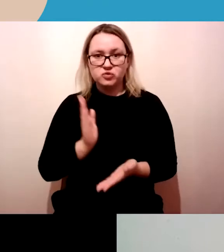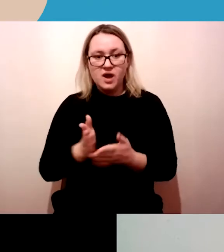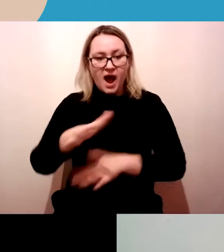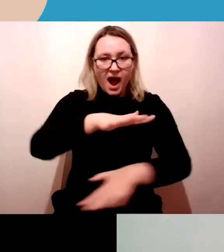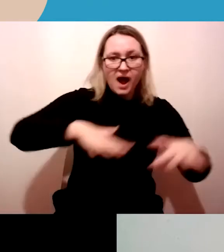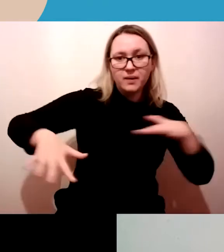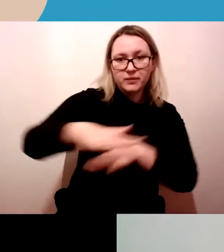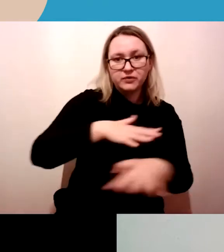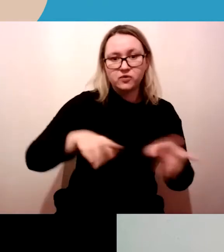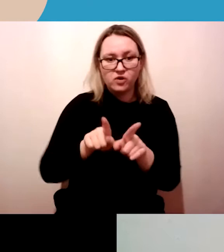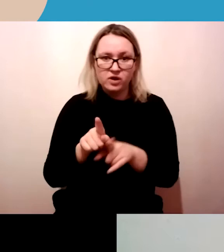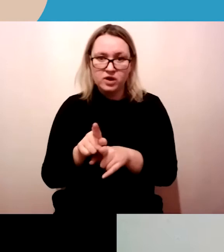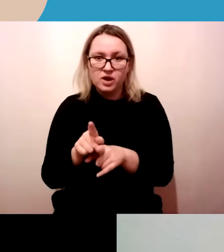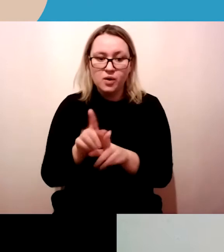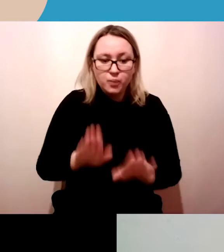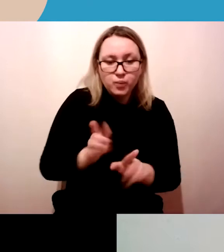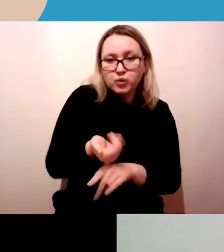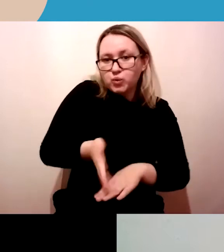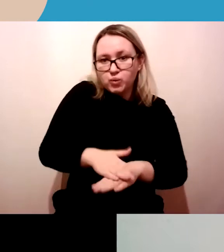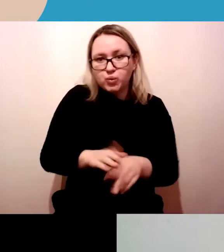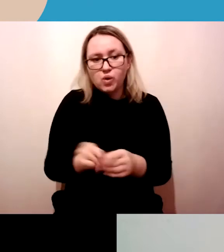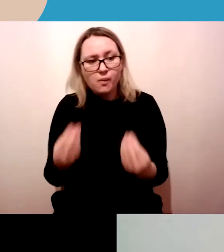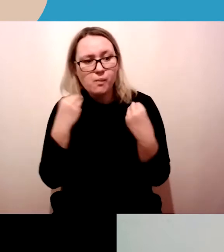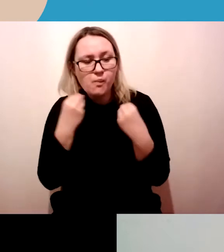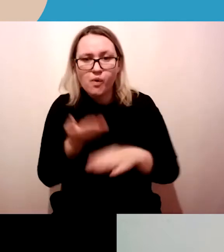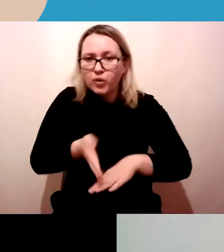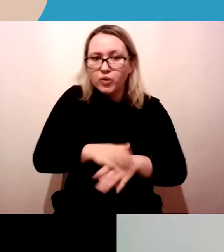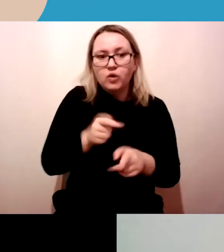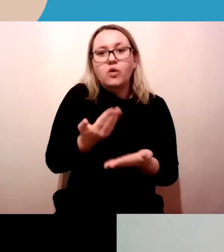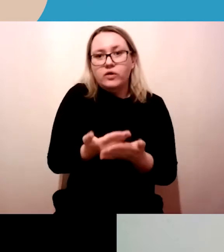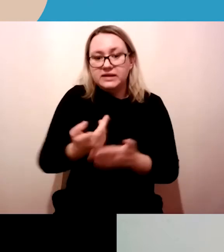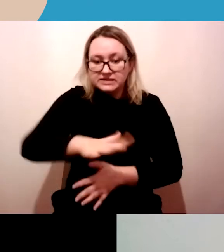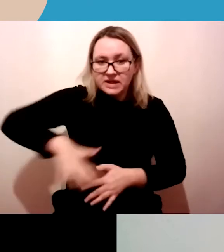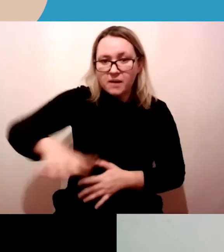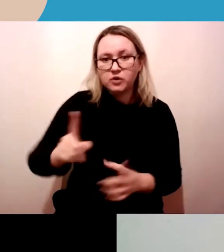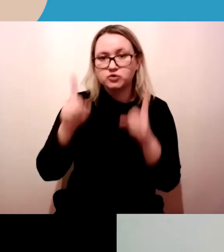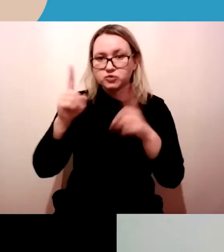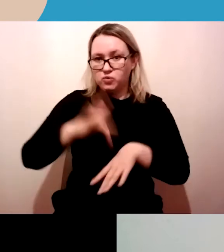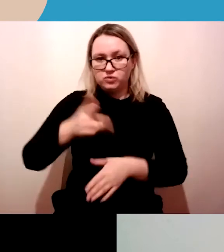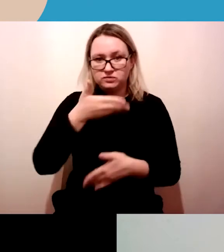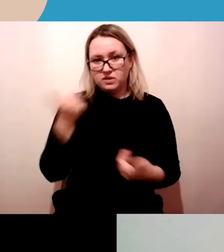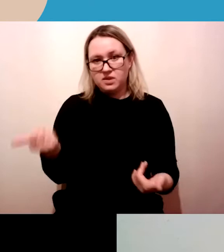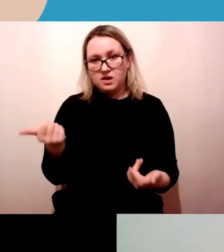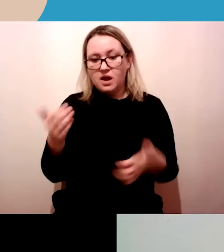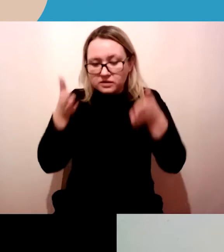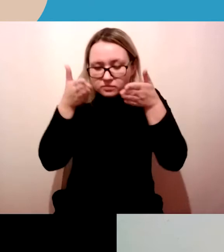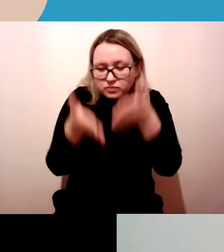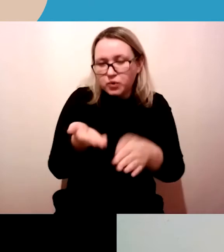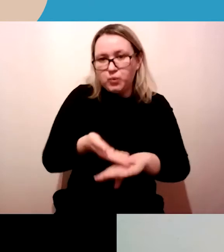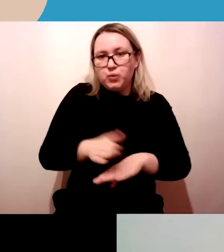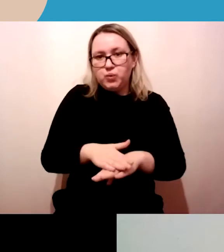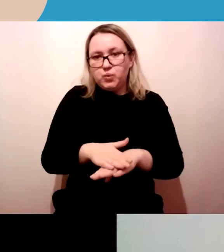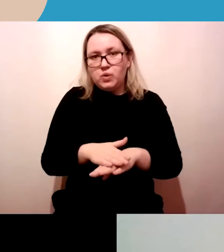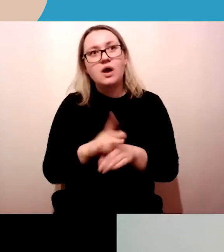because children are afraid to be in that environment. They find it difficult